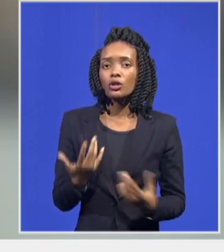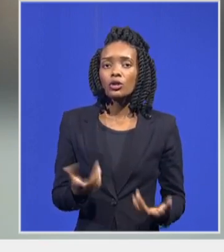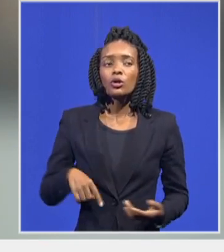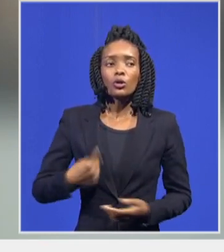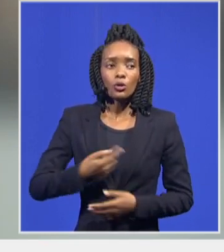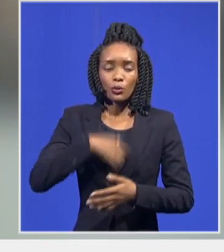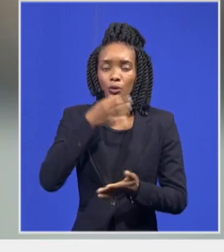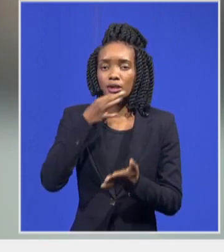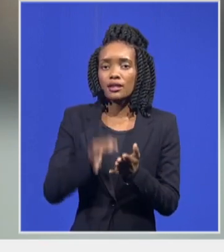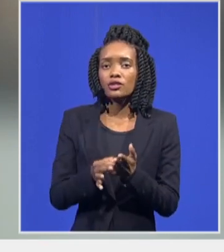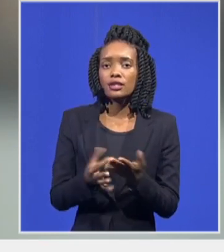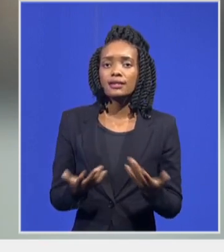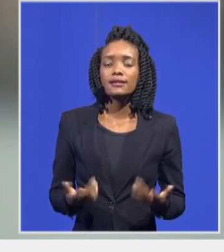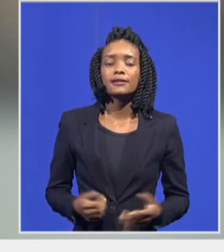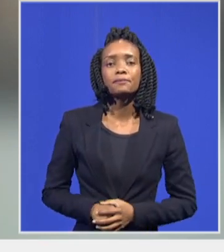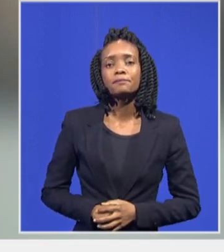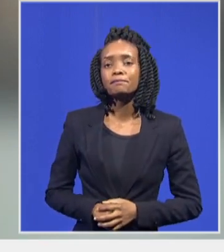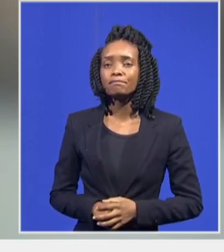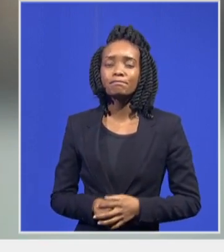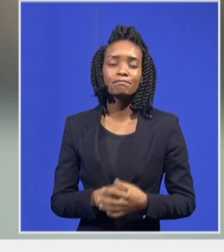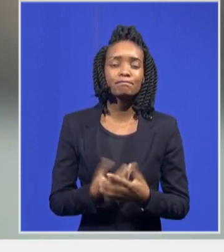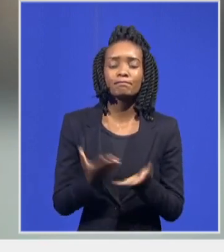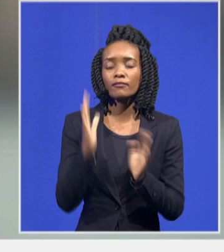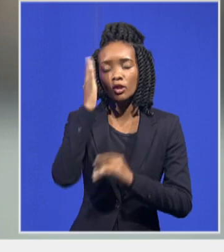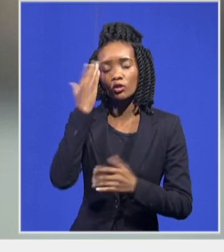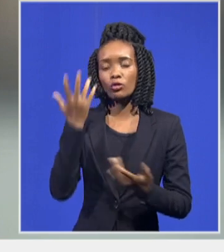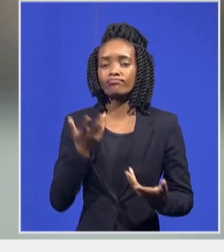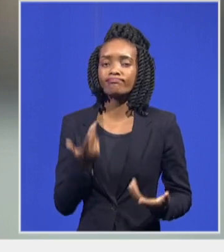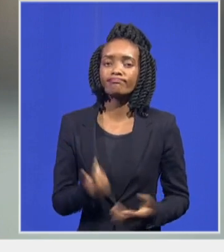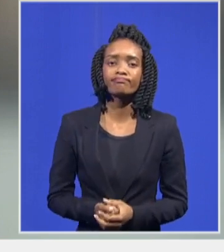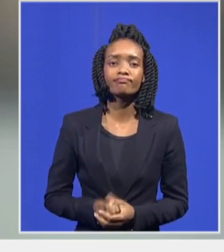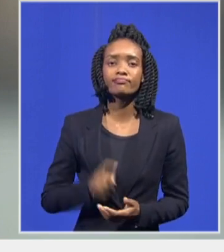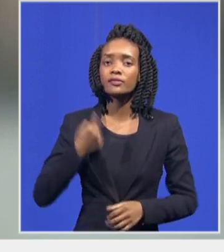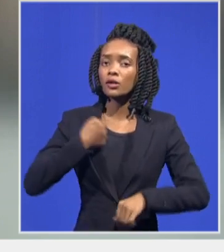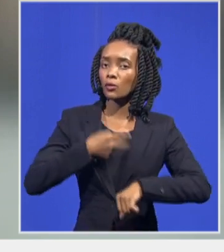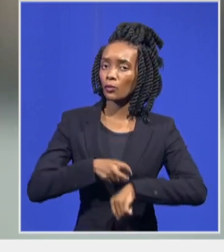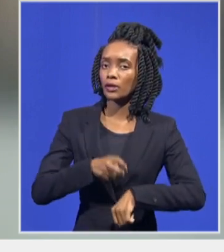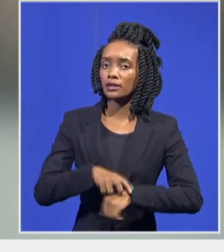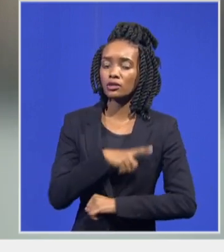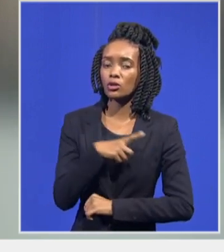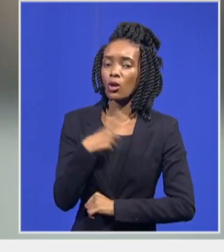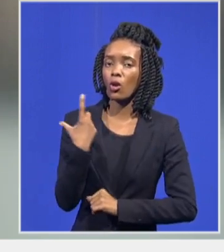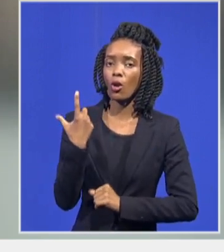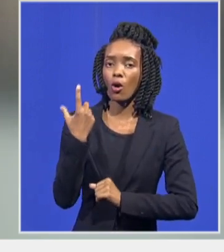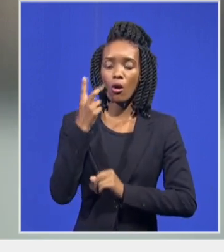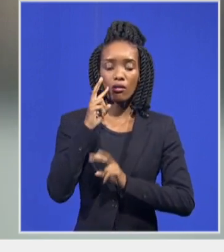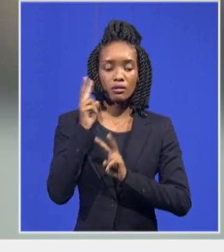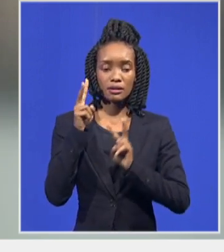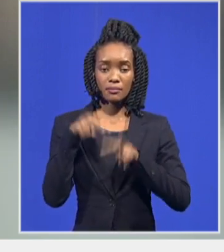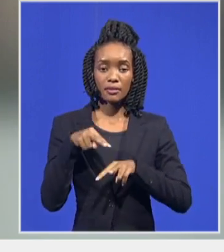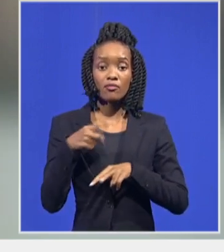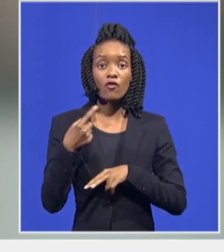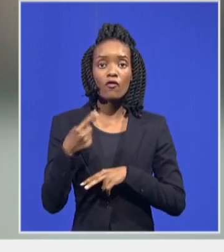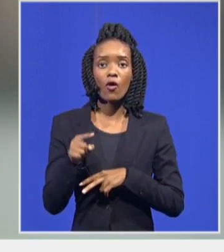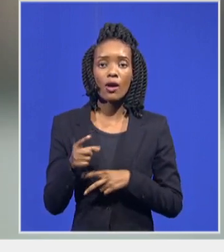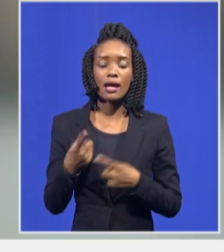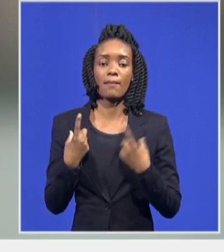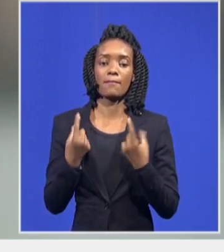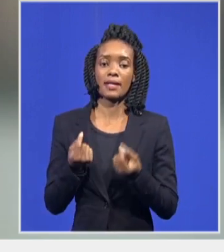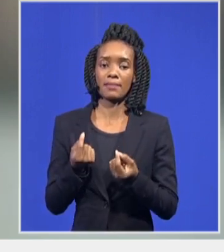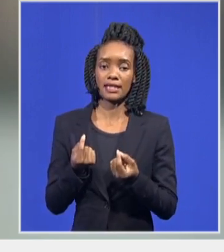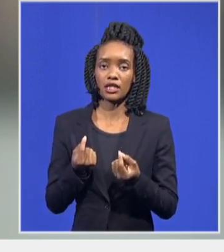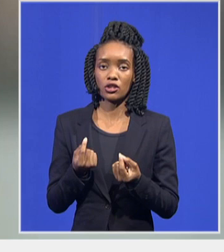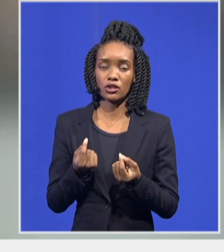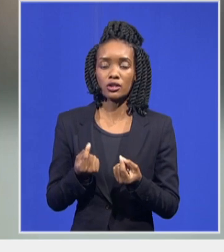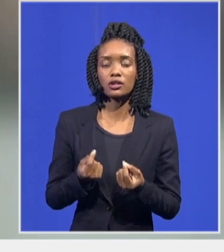suggest that, we need to take a longer term perspective around implementation. We